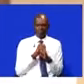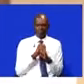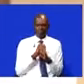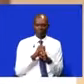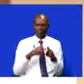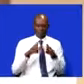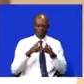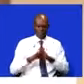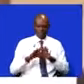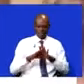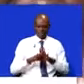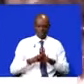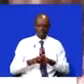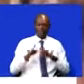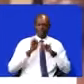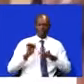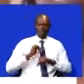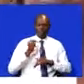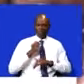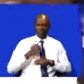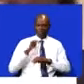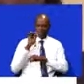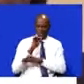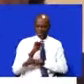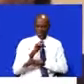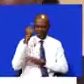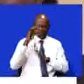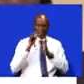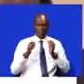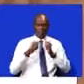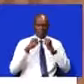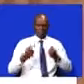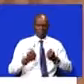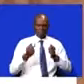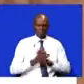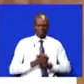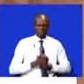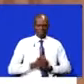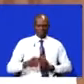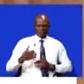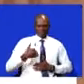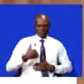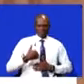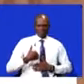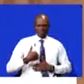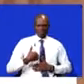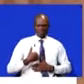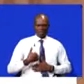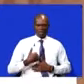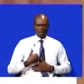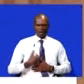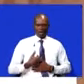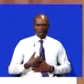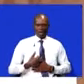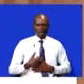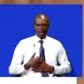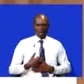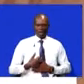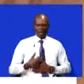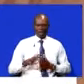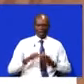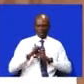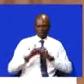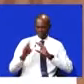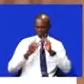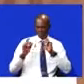It all remains for us to put that formally for that government to be done. Have taken with gladness the